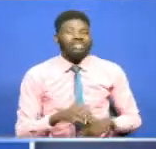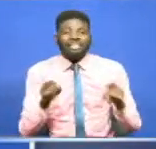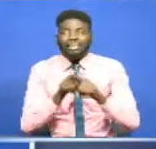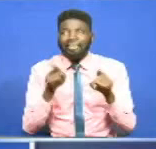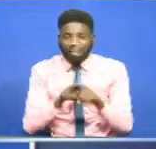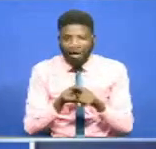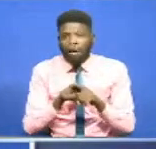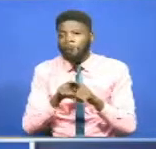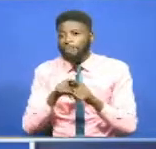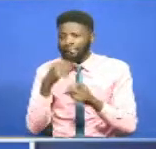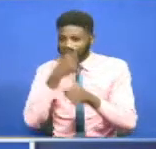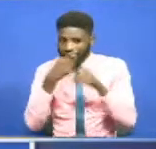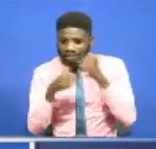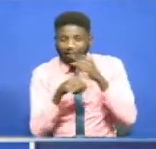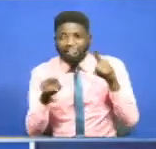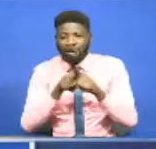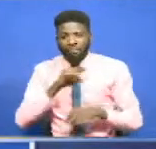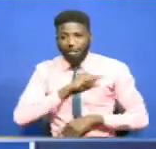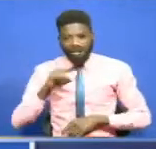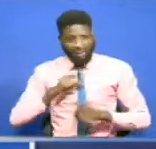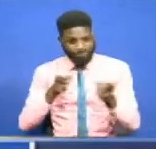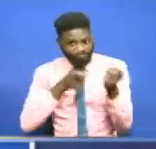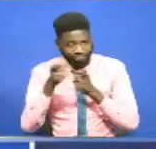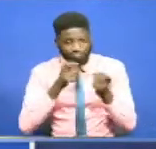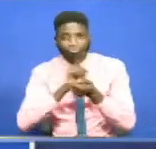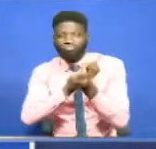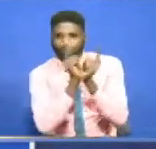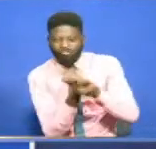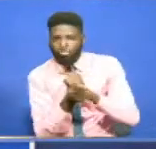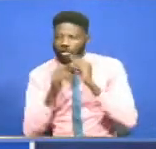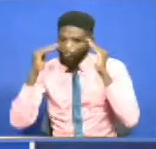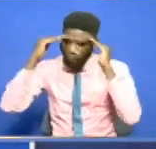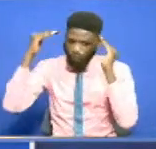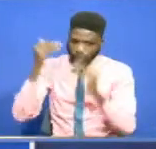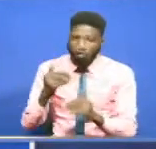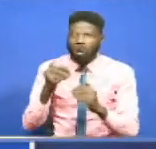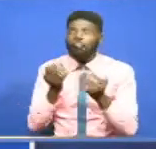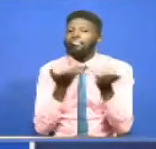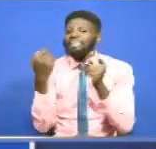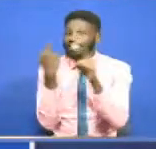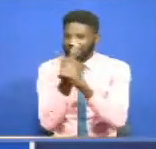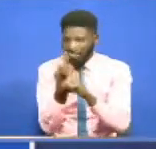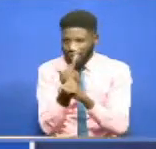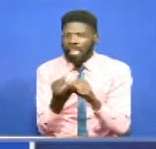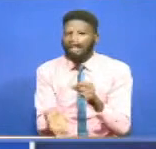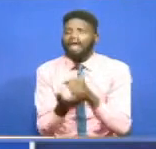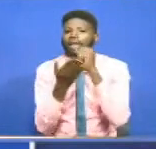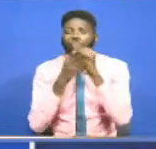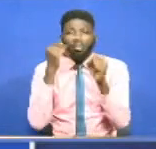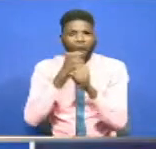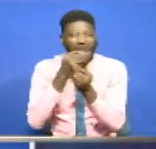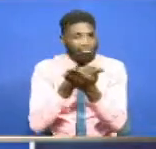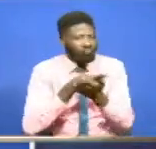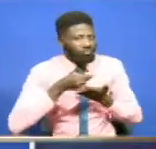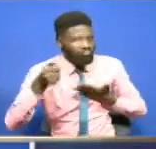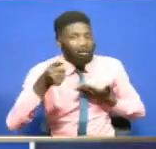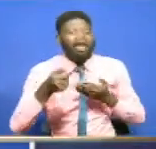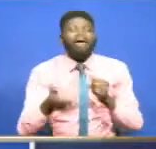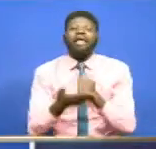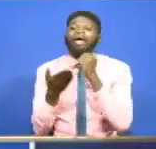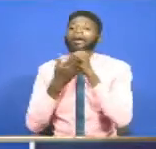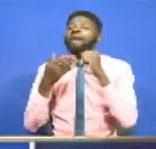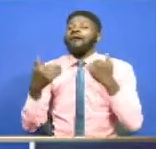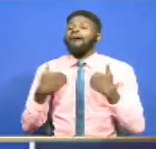while addressing weaknesses in state-owned enterprises with a view to enhancing efficiency in the management for economic and